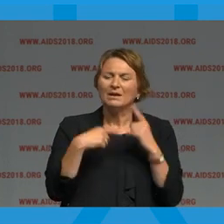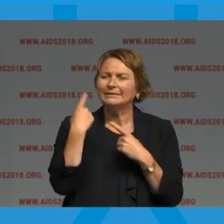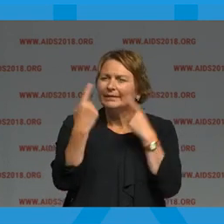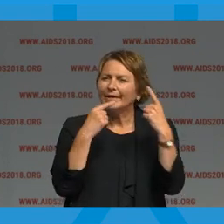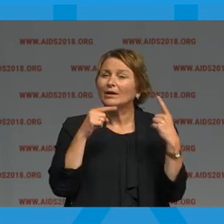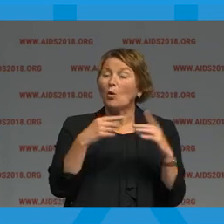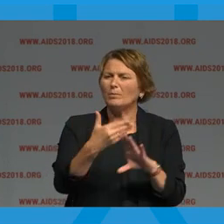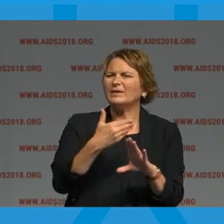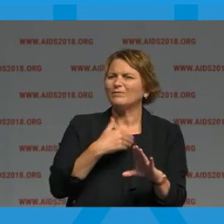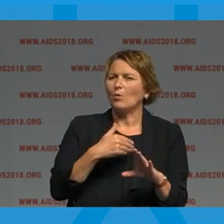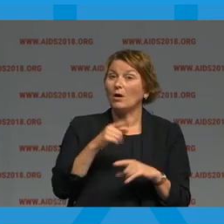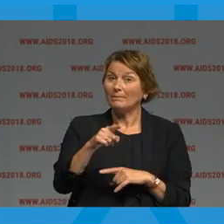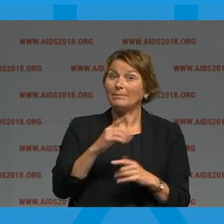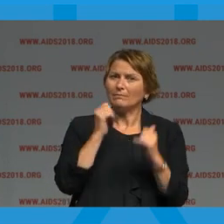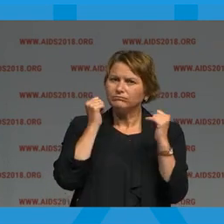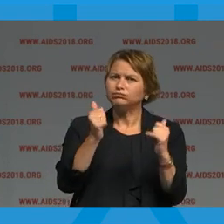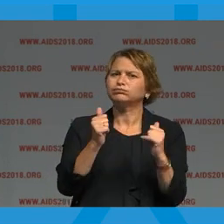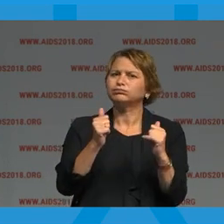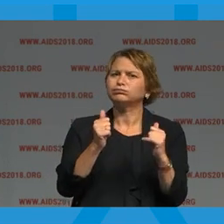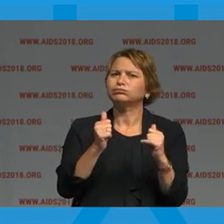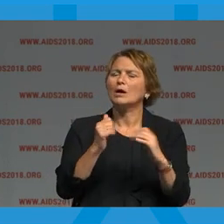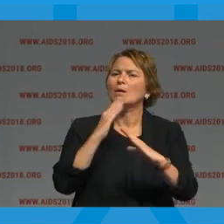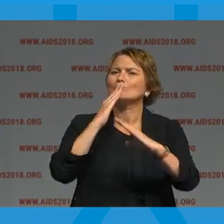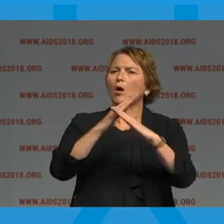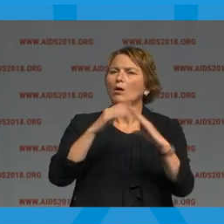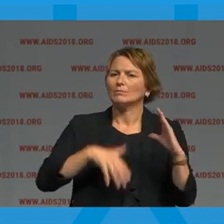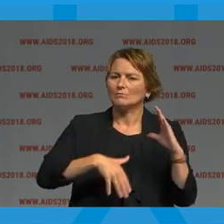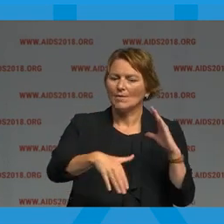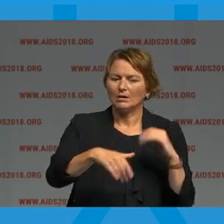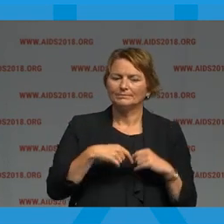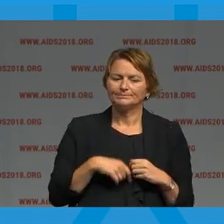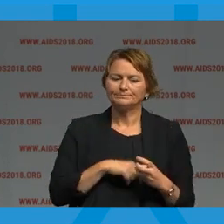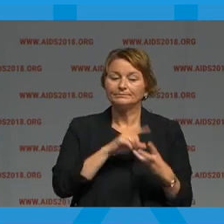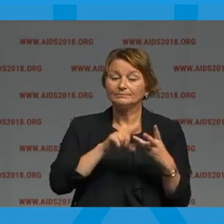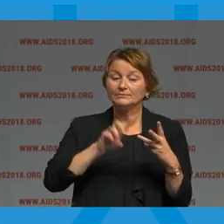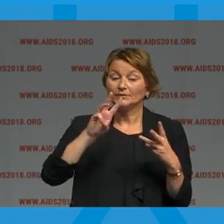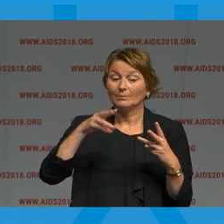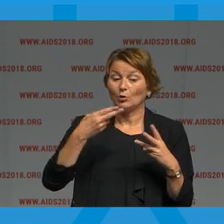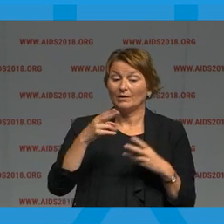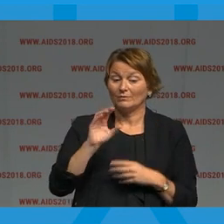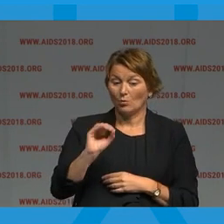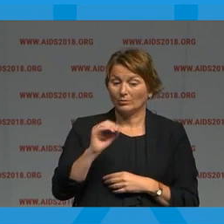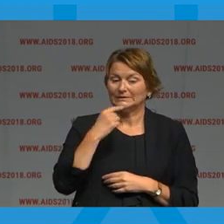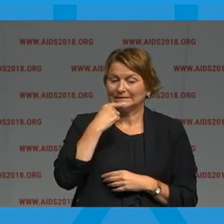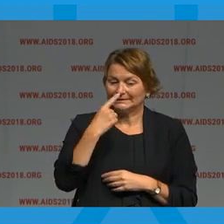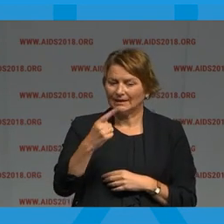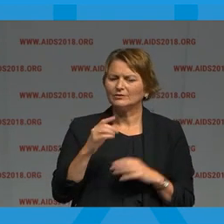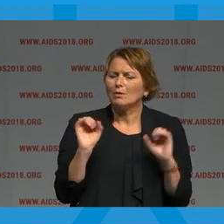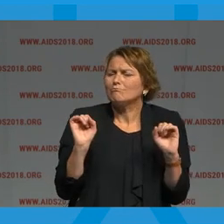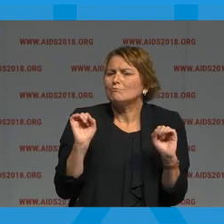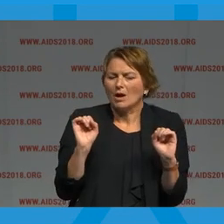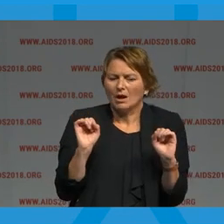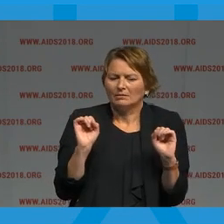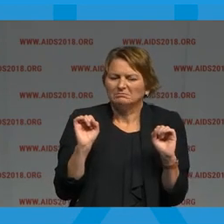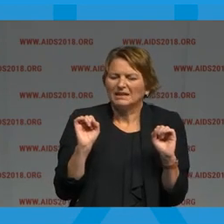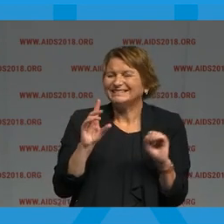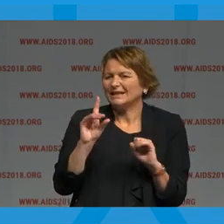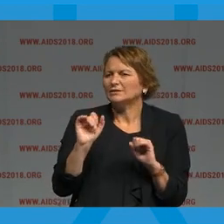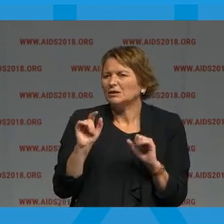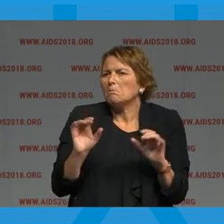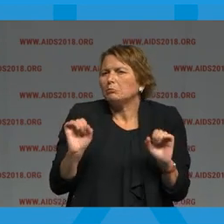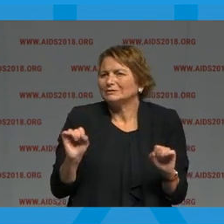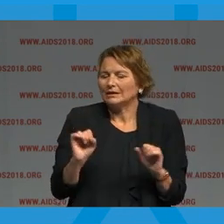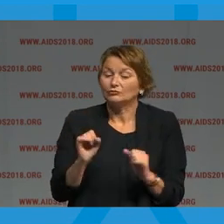birth control. WHO tells us that dolutegravir is a potent, important drug to reduce mother-to-child transmission. Females